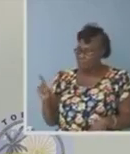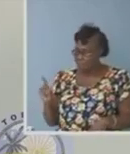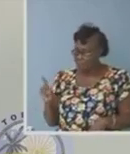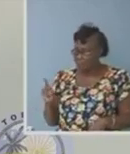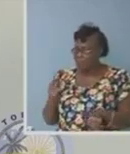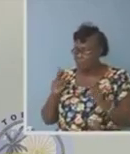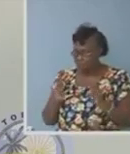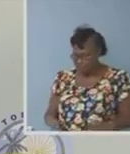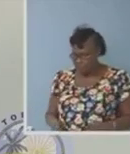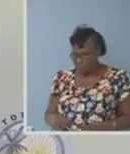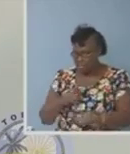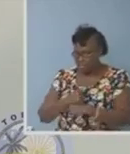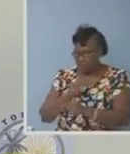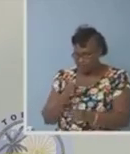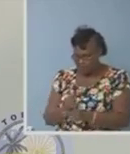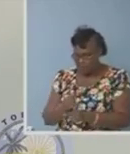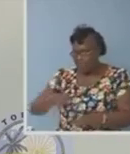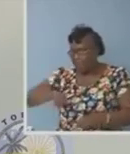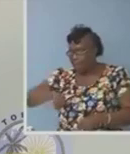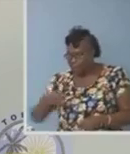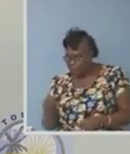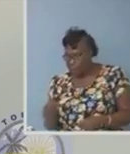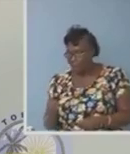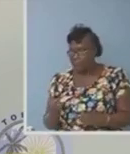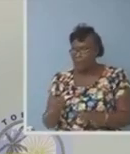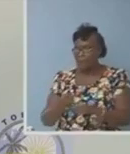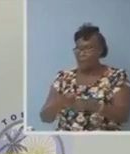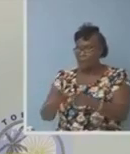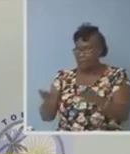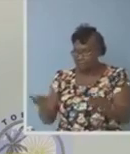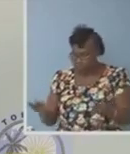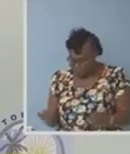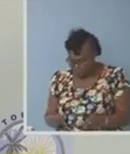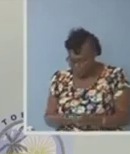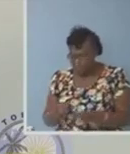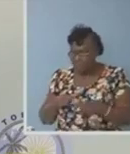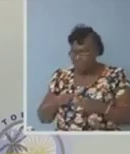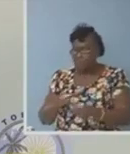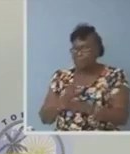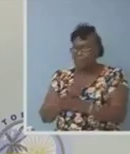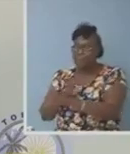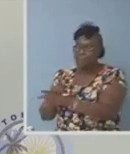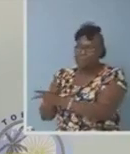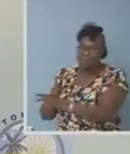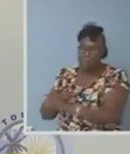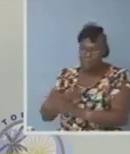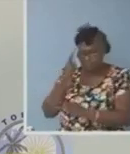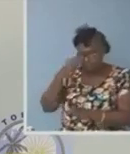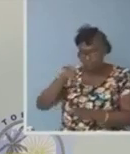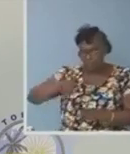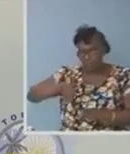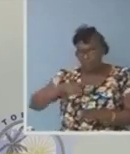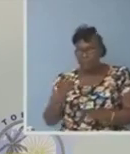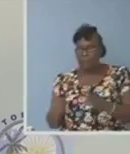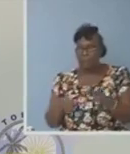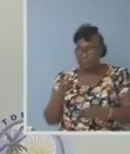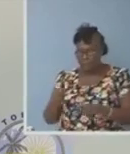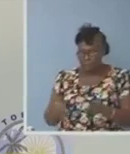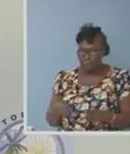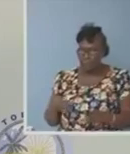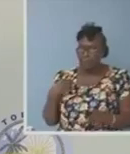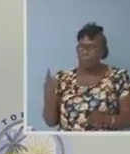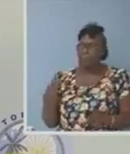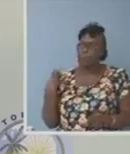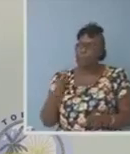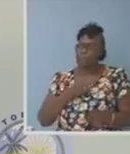you want your other facilities to be able to continue caring for your patients as far as possible. Tobago only has 1 medical